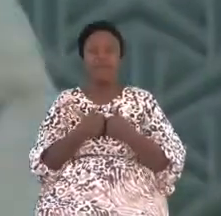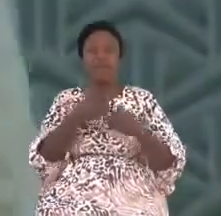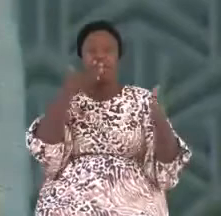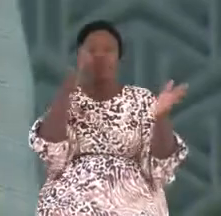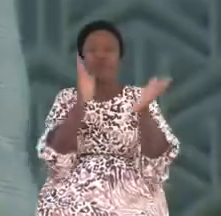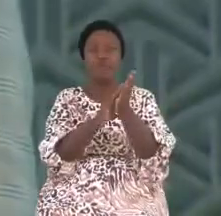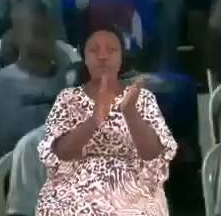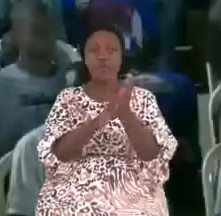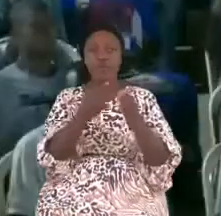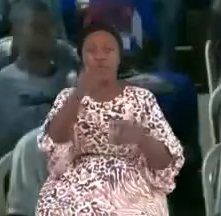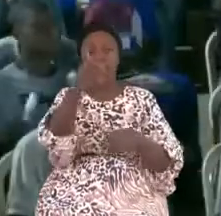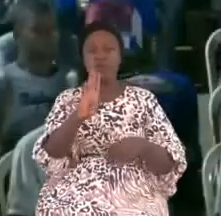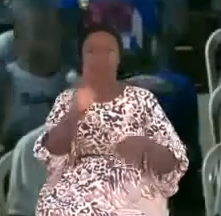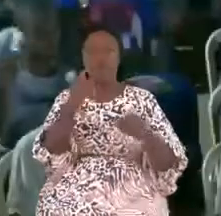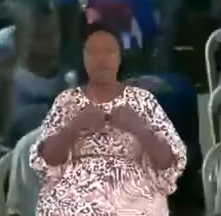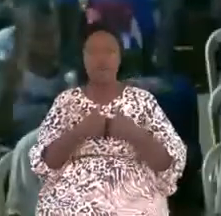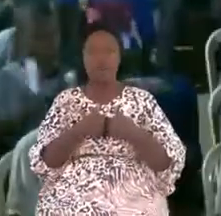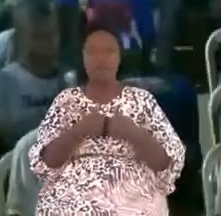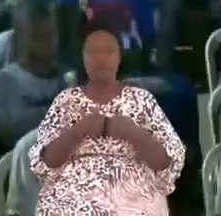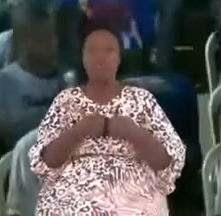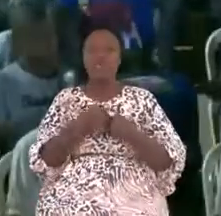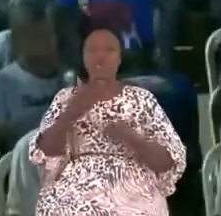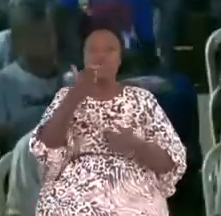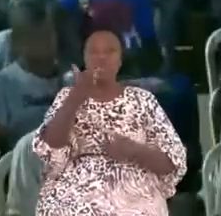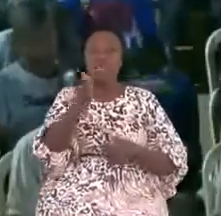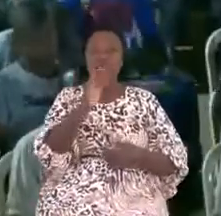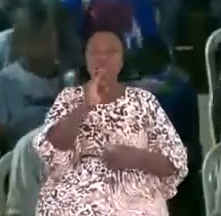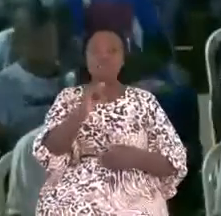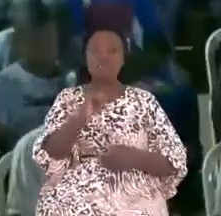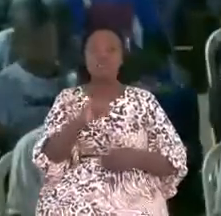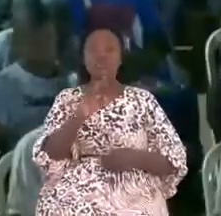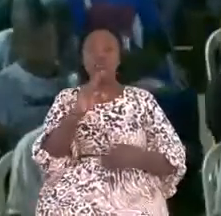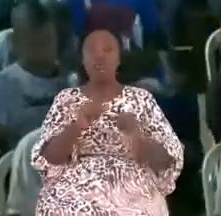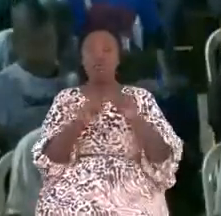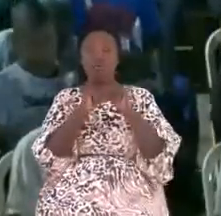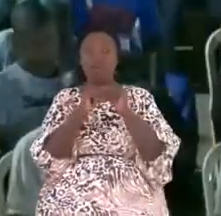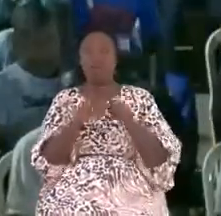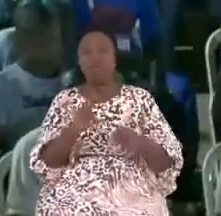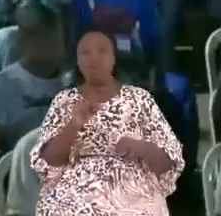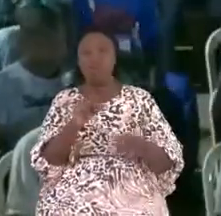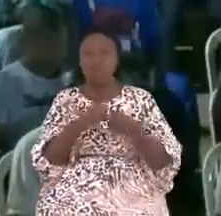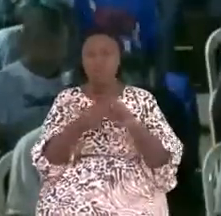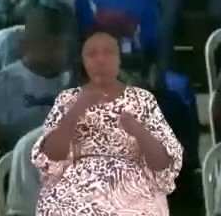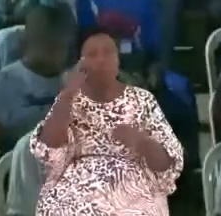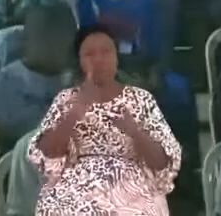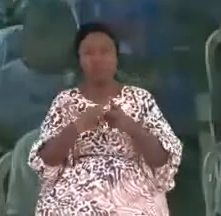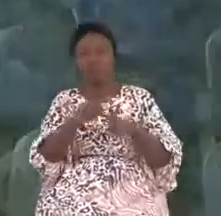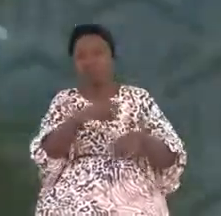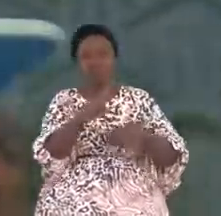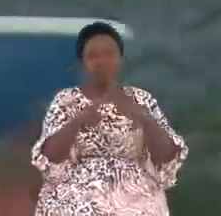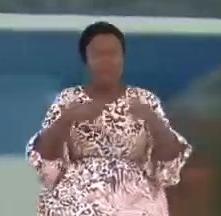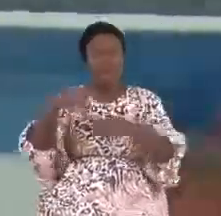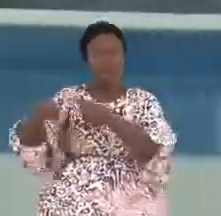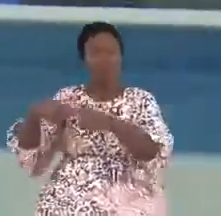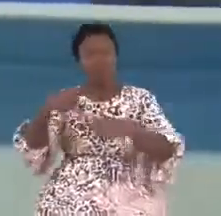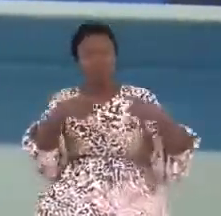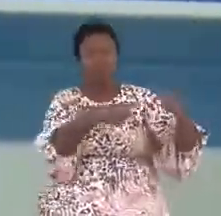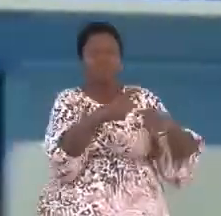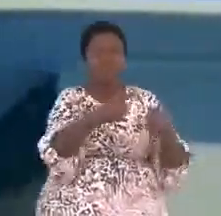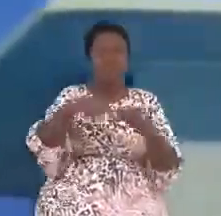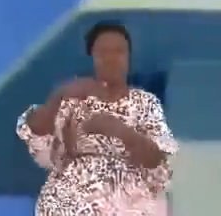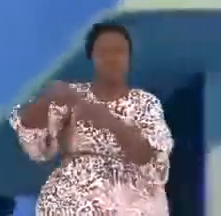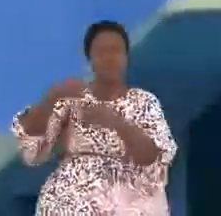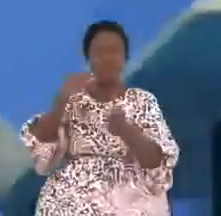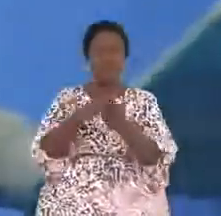god you have there is no beating about the bush about it there is no go and come